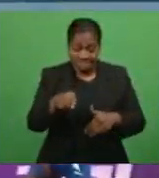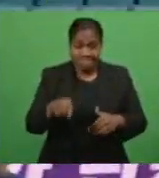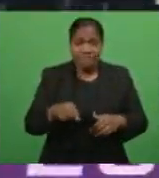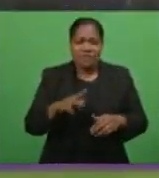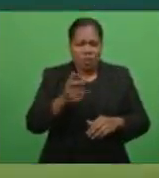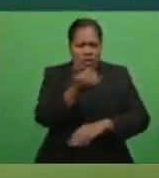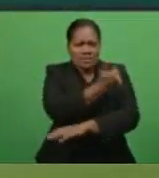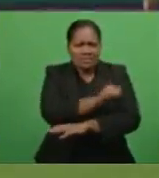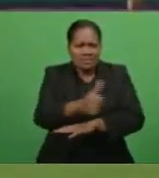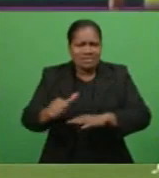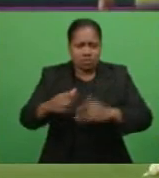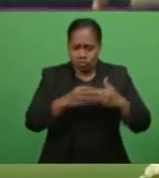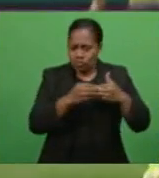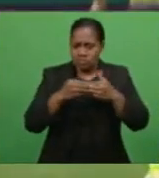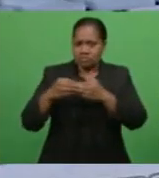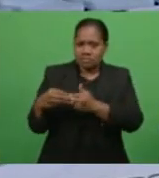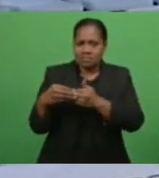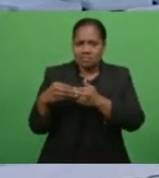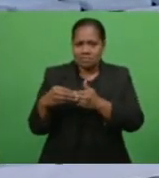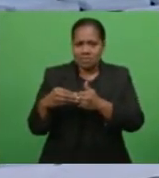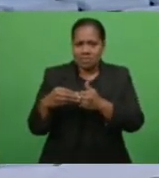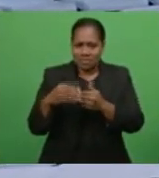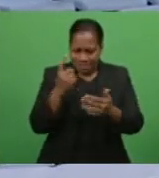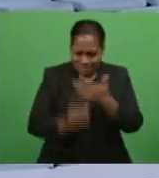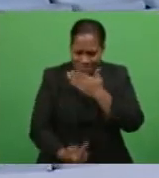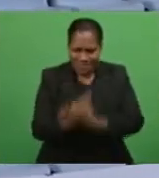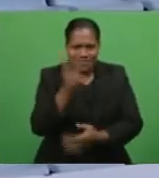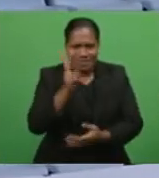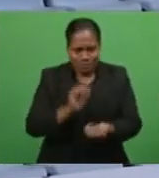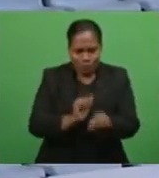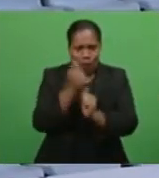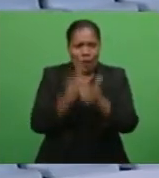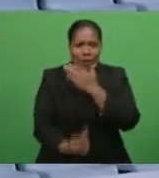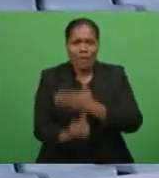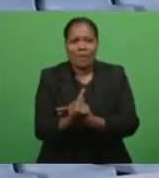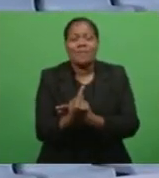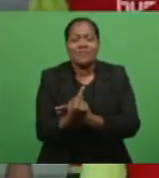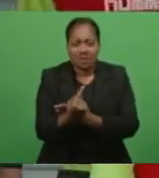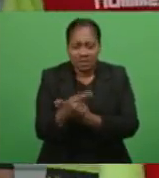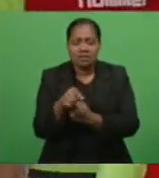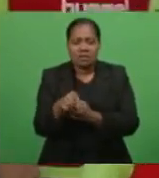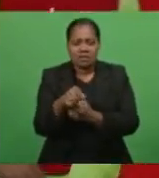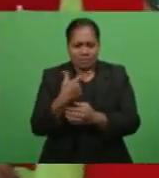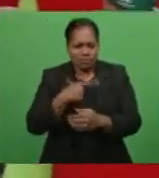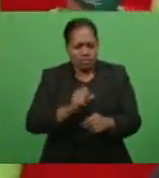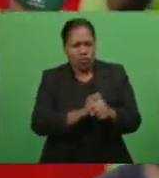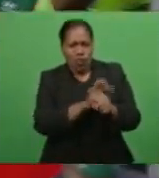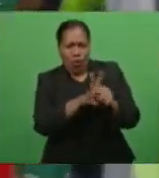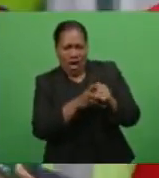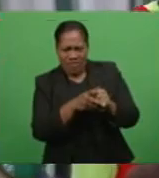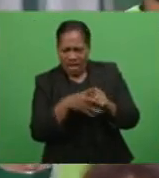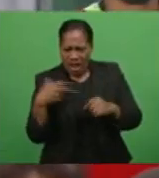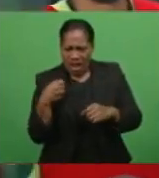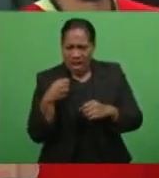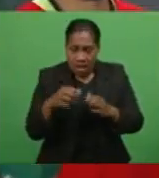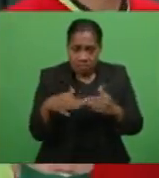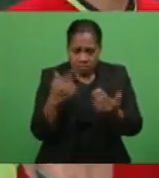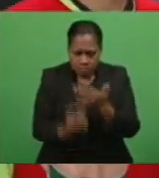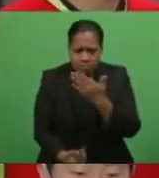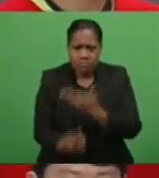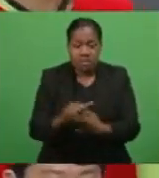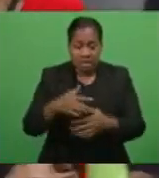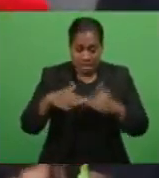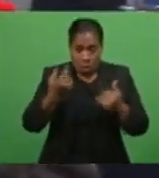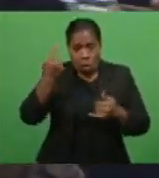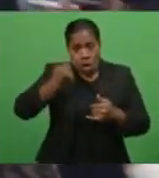to lead the return of live sport. Having had concerning early trends of COVID, they now total 11,000 cases,